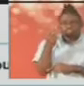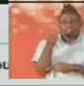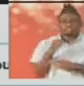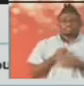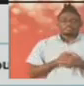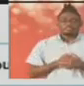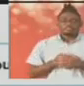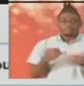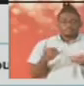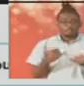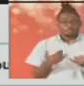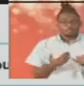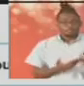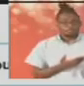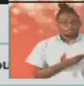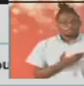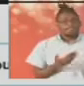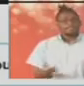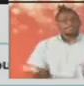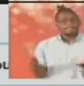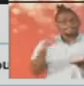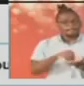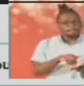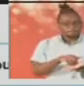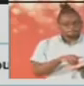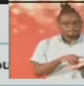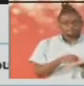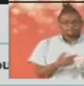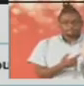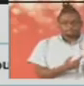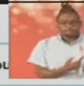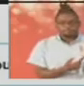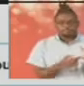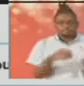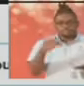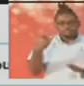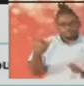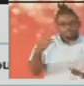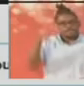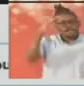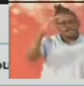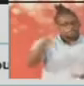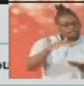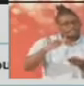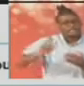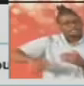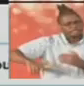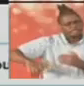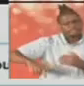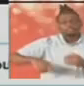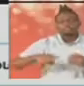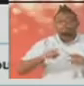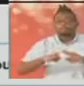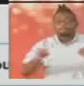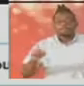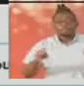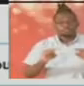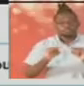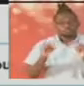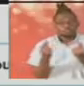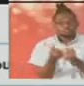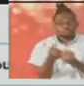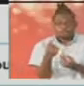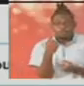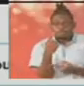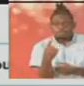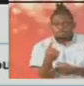clusters. Again, we are seeing smaller numbers in the clusters now compared to what we saw before. In cluster 1, we saw essentially 3 out of